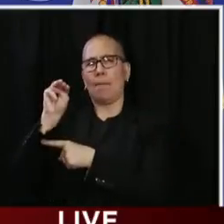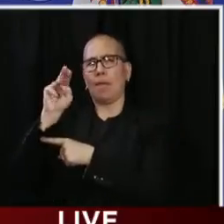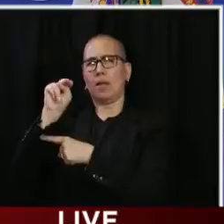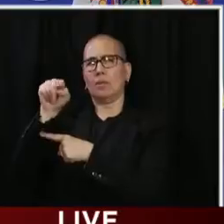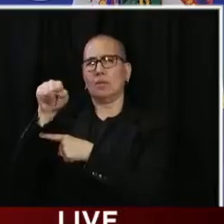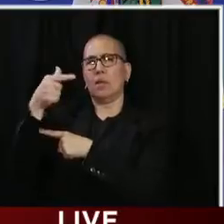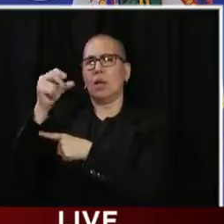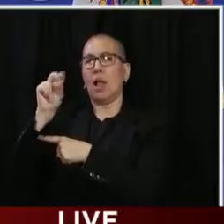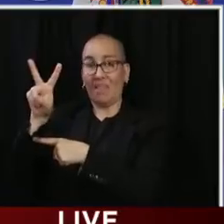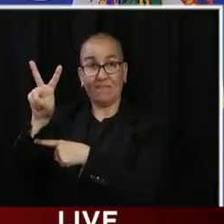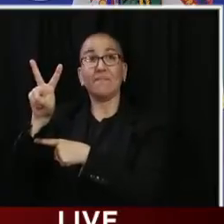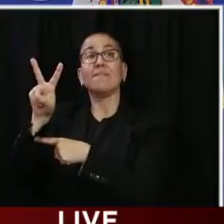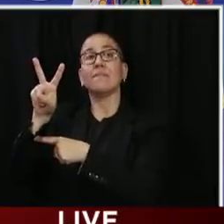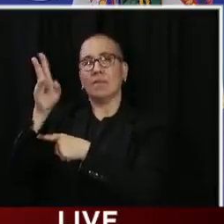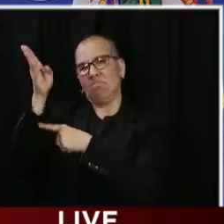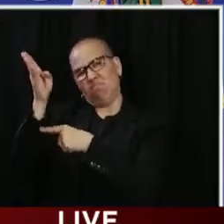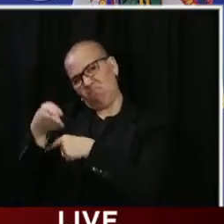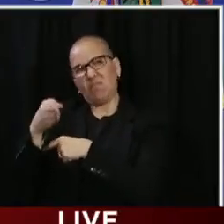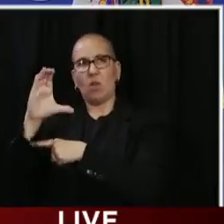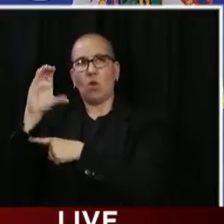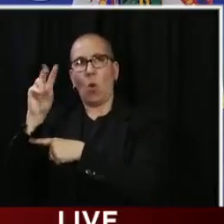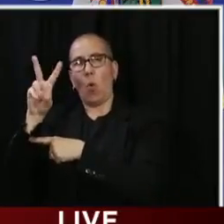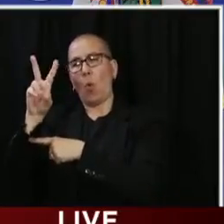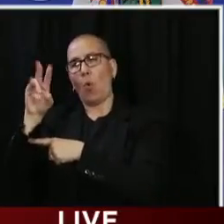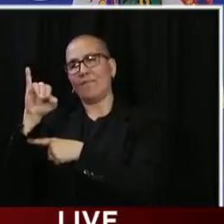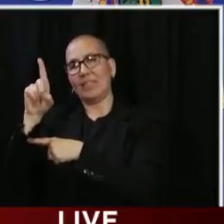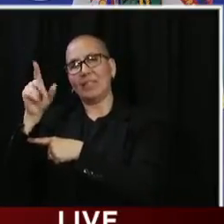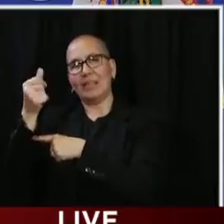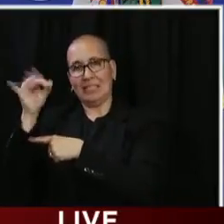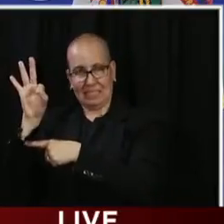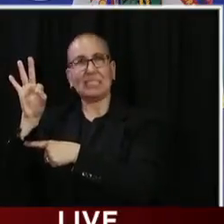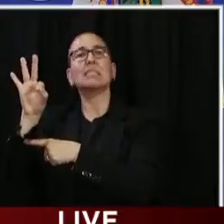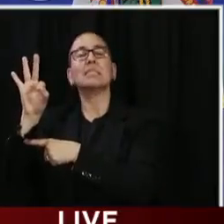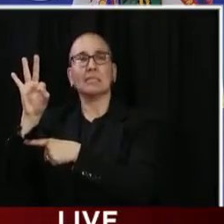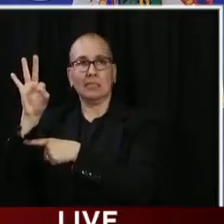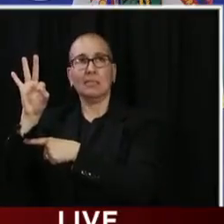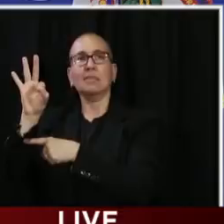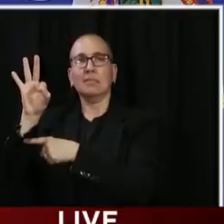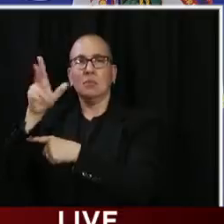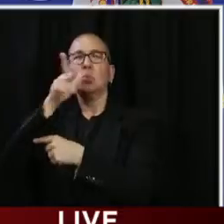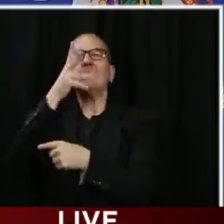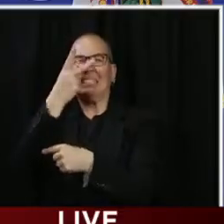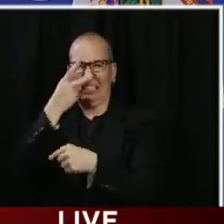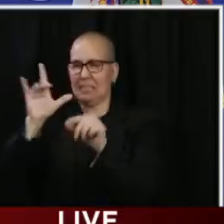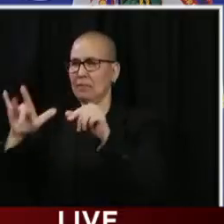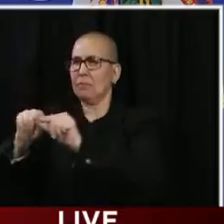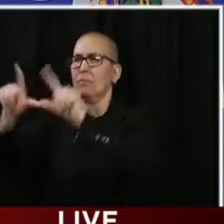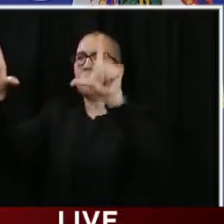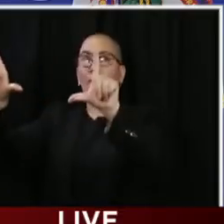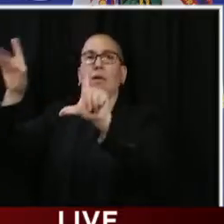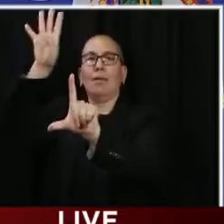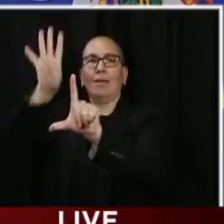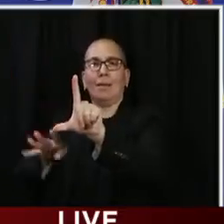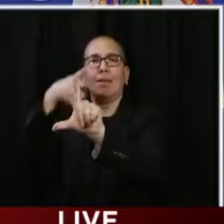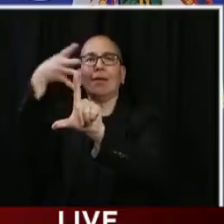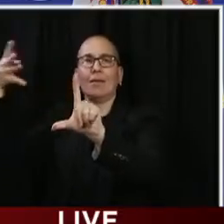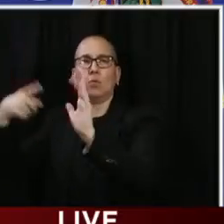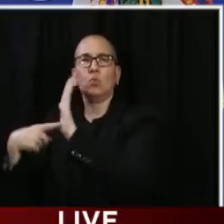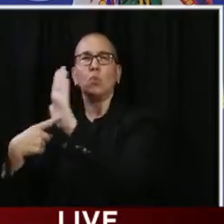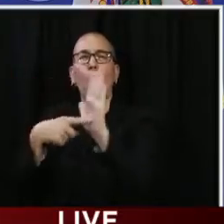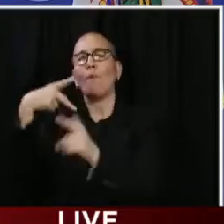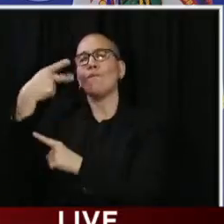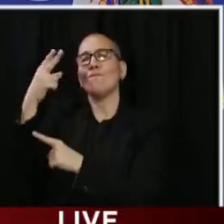mn.gov/COVID-19 and click on the Stay Safe MN tab, and you'll see a grid that lays those phases out in clarity. I'm going to walk through them here to give some context to it,